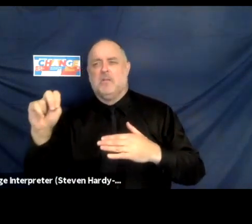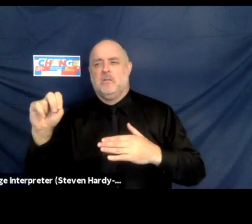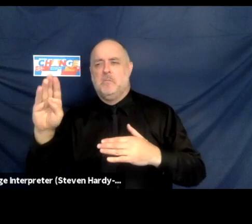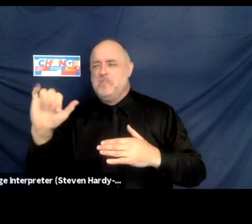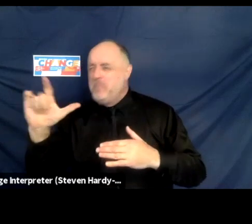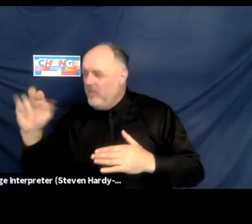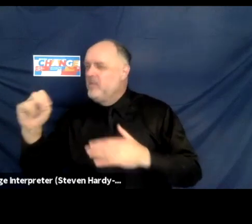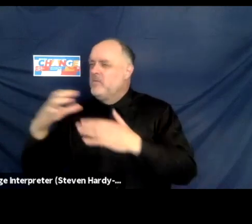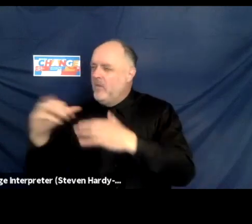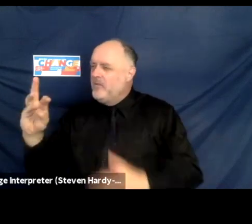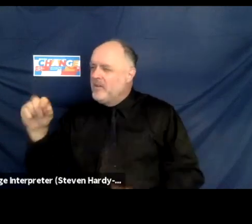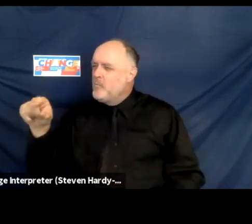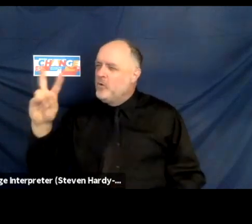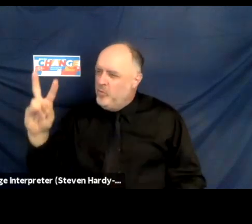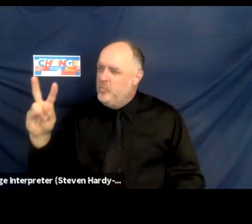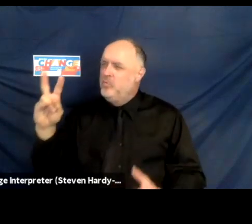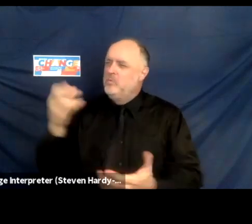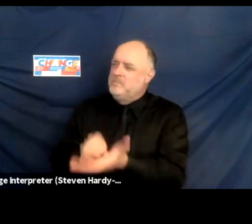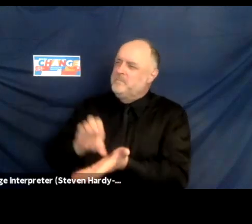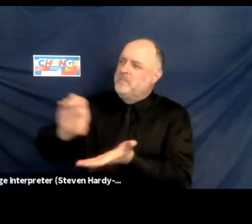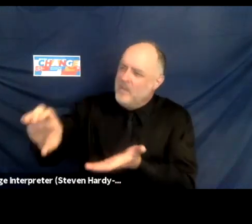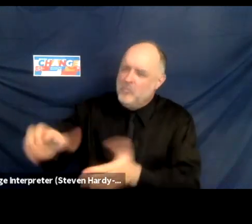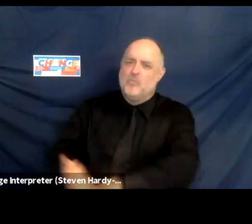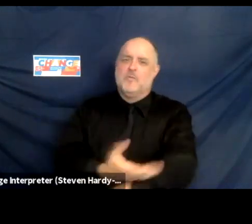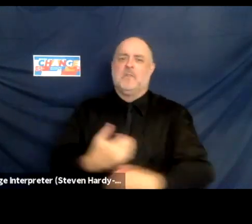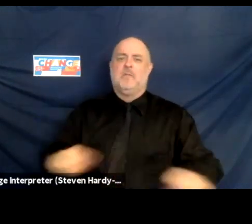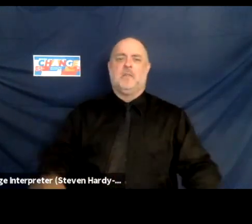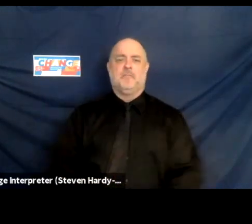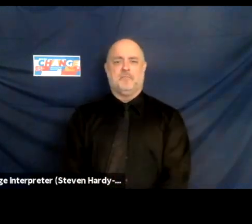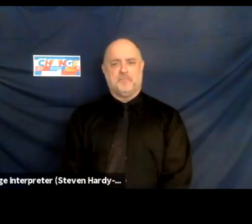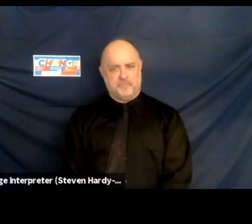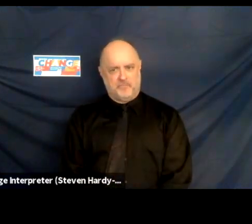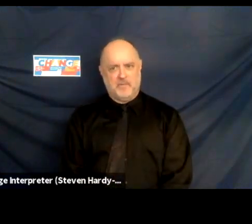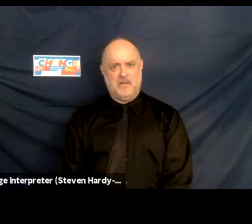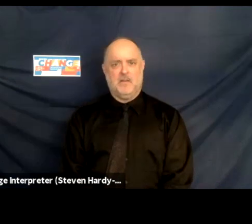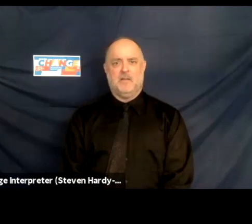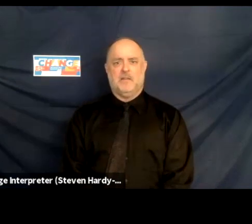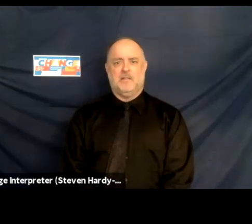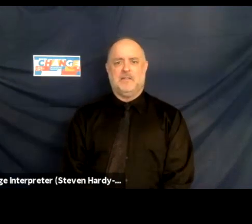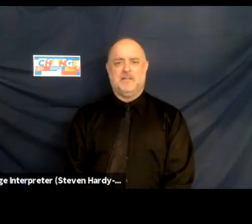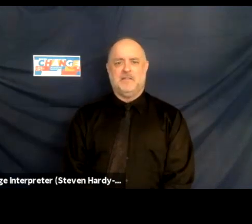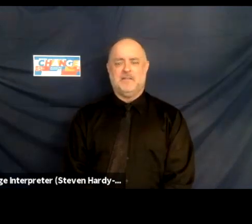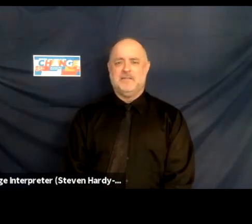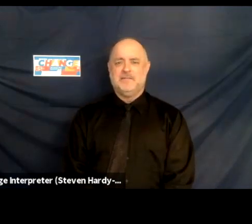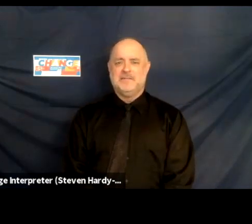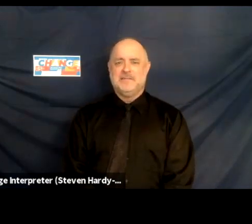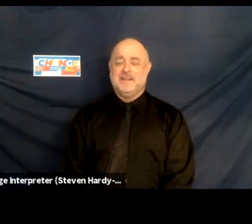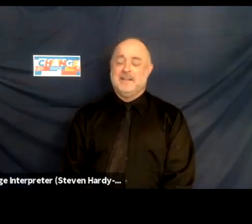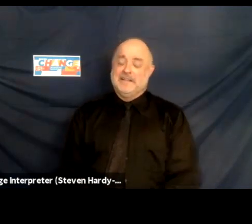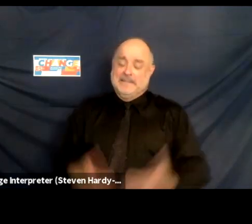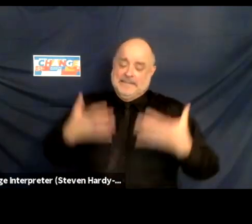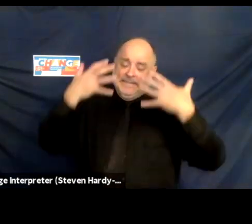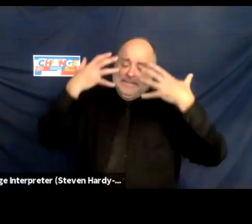these fatalities are happening most frequently. Unfortunately, our committee's partners throughout the Senate were